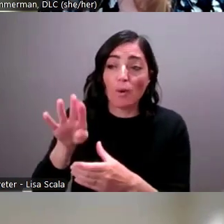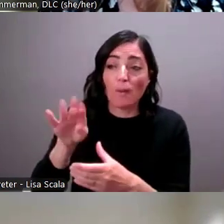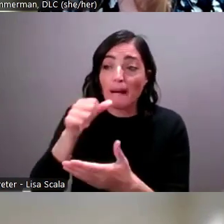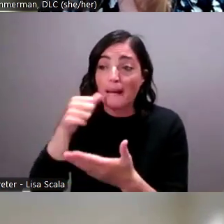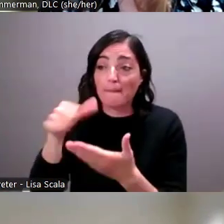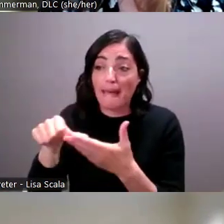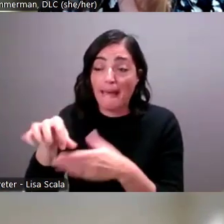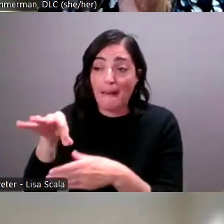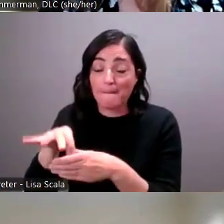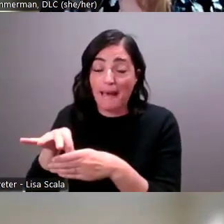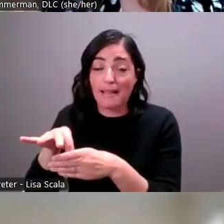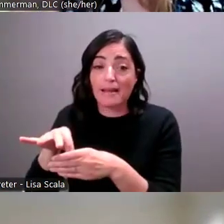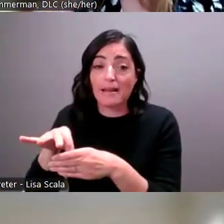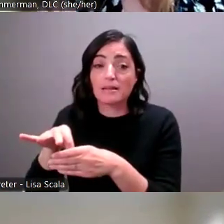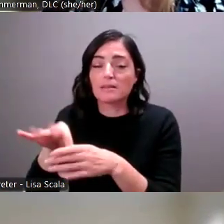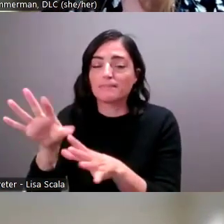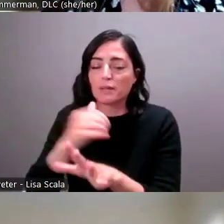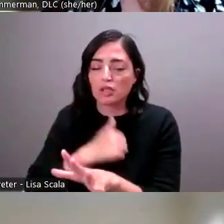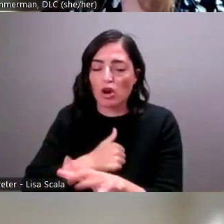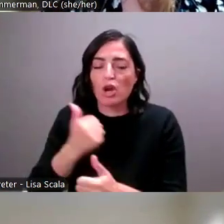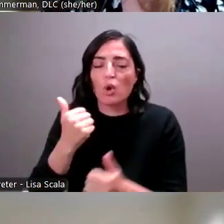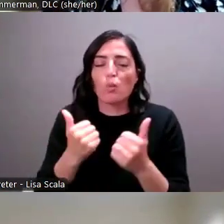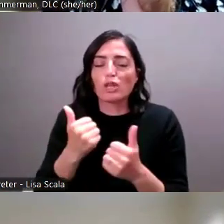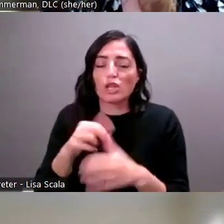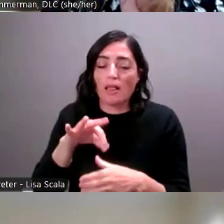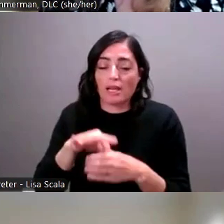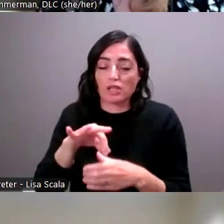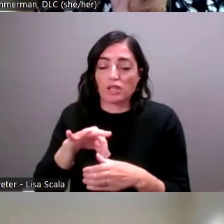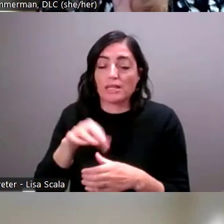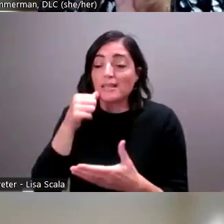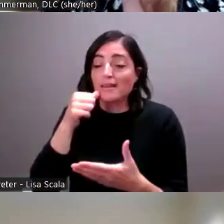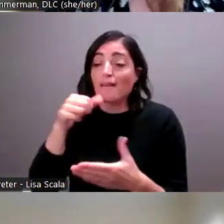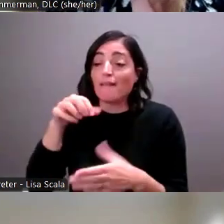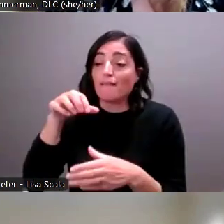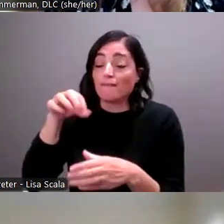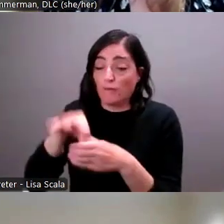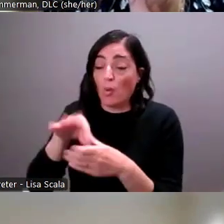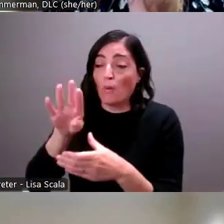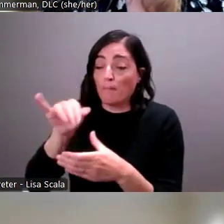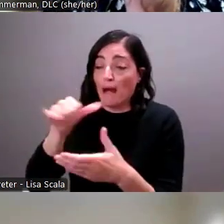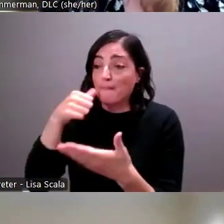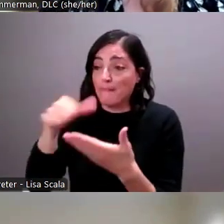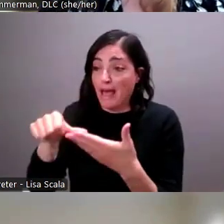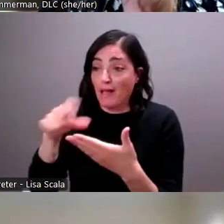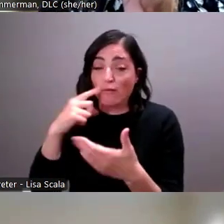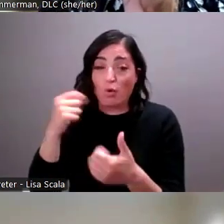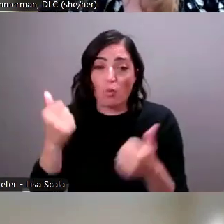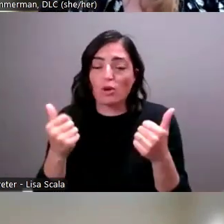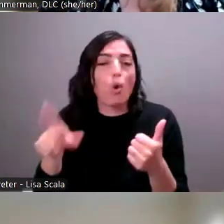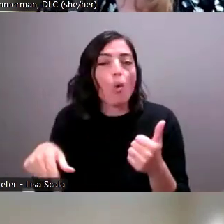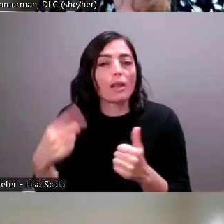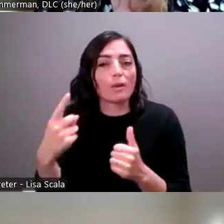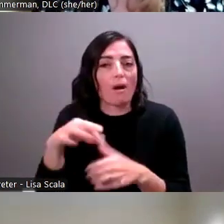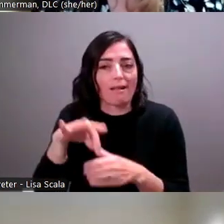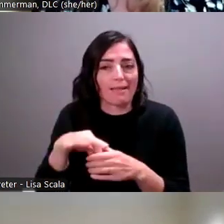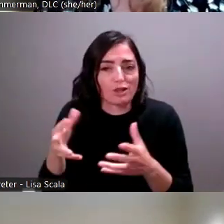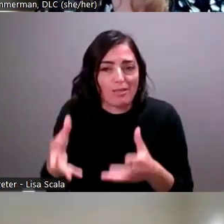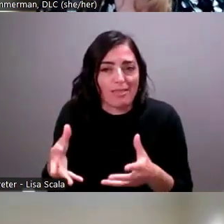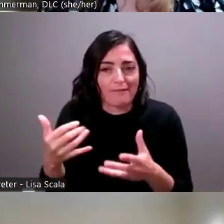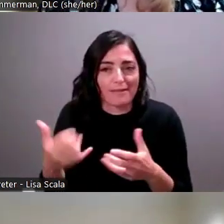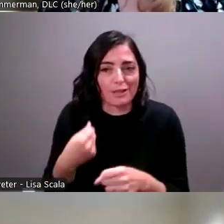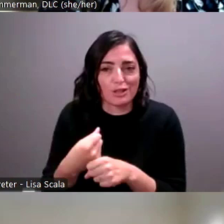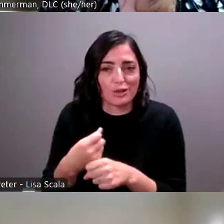ballot for, sorry, which elections you need a vote by mail ballot for. There's only one election left this